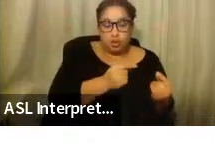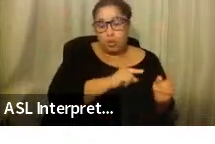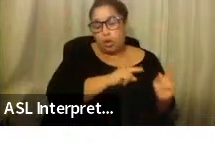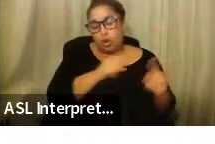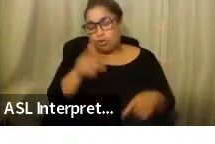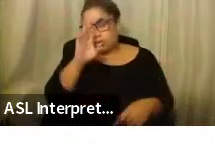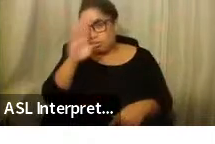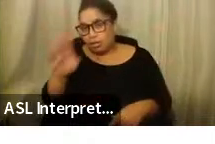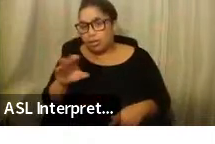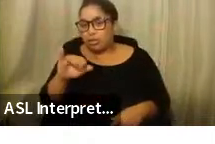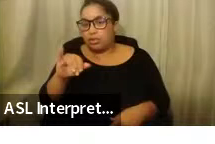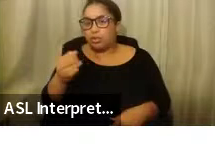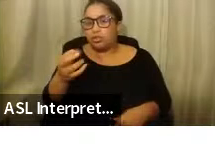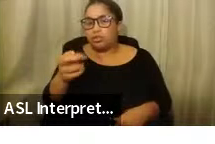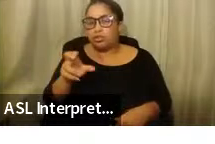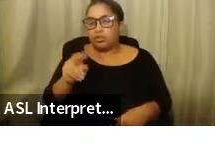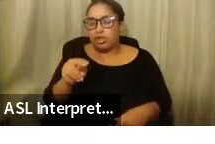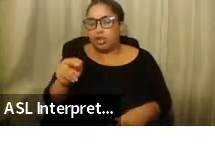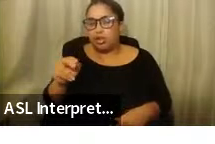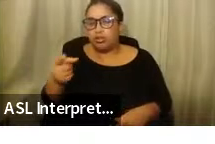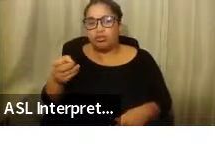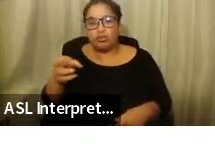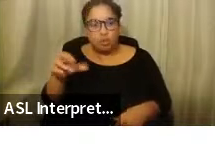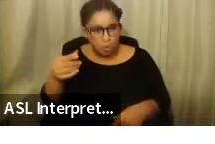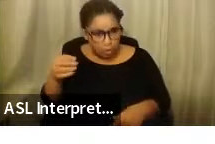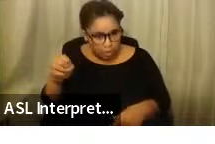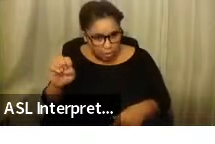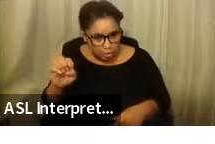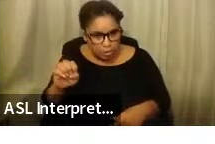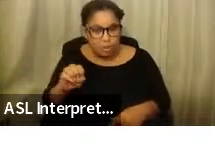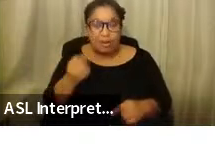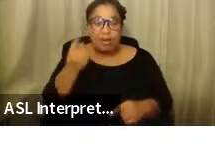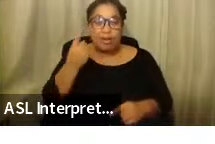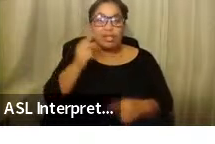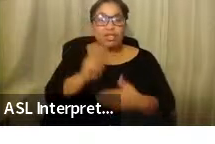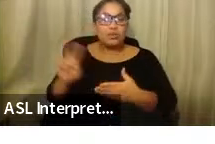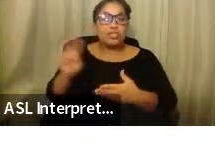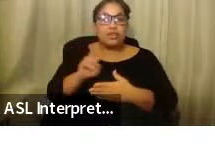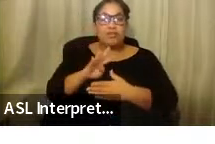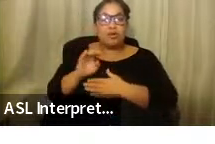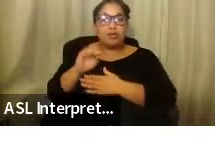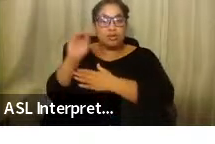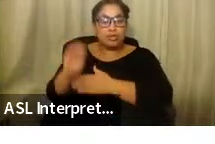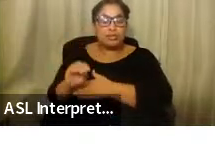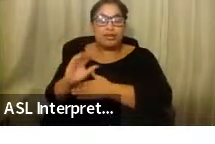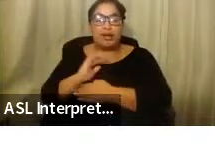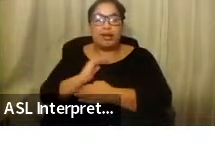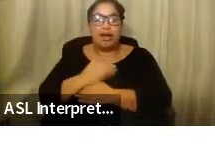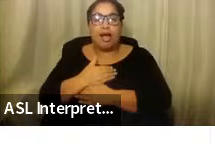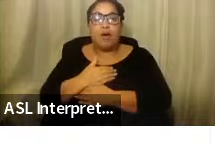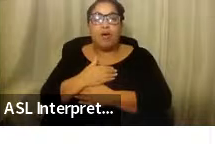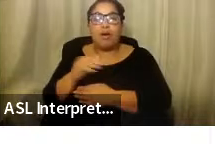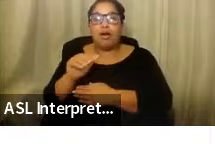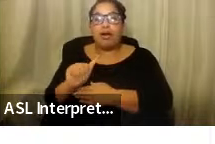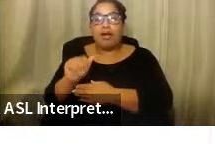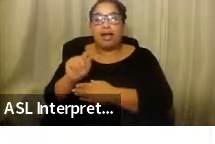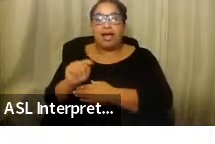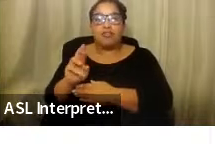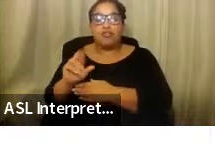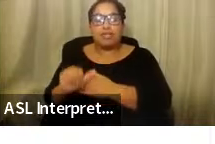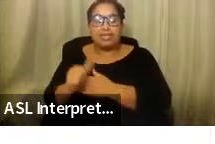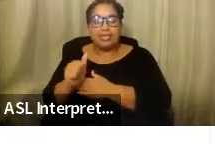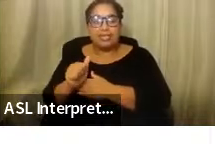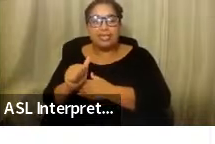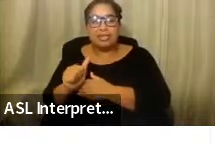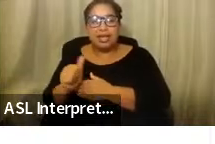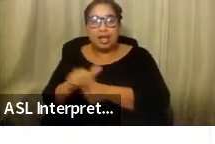George, but right now, because everyone, about 2 weeks ago, 40% of our at-risk areas were COVID positive.